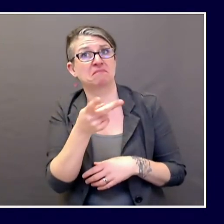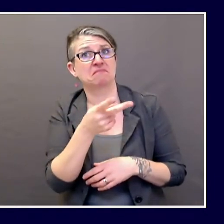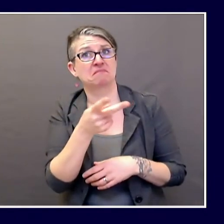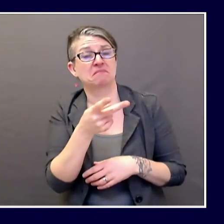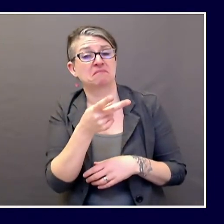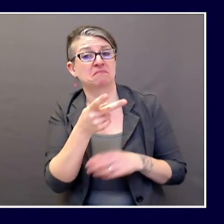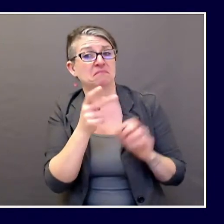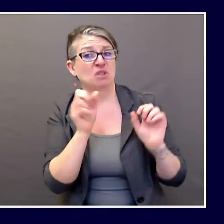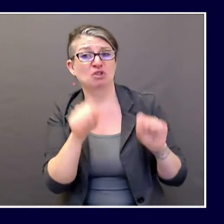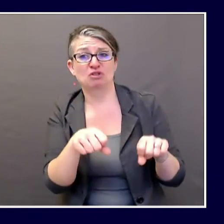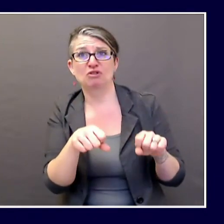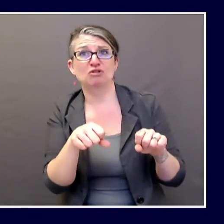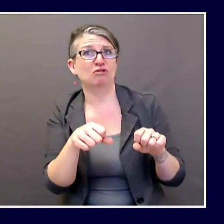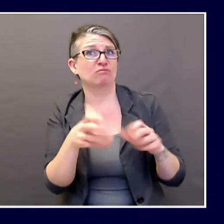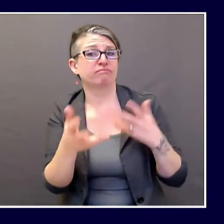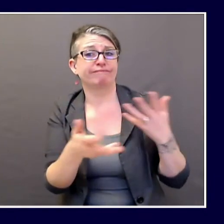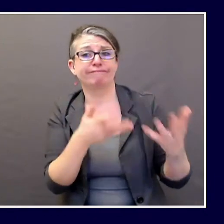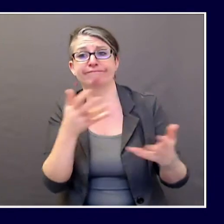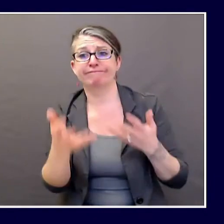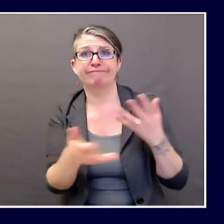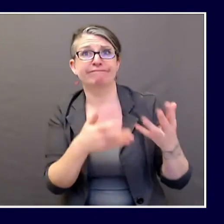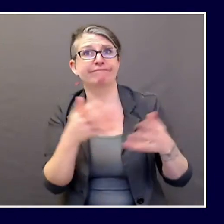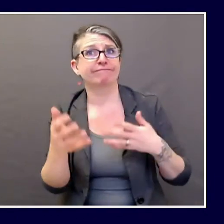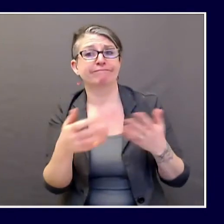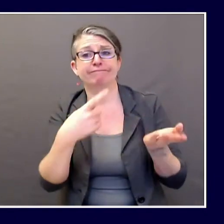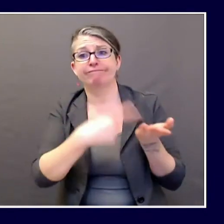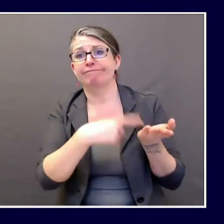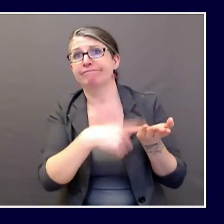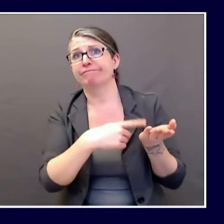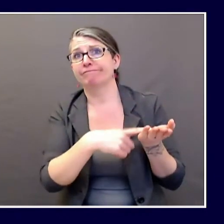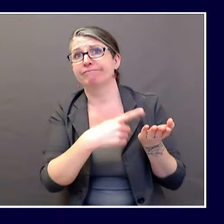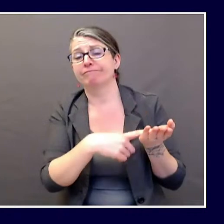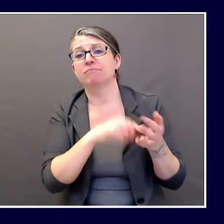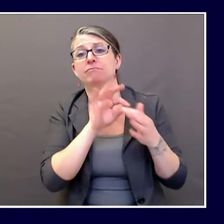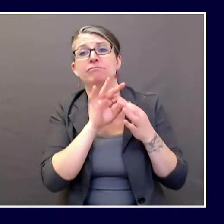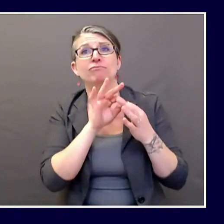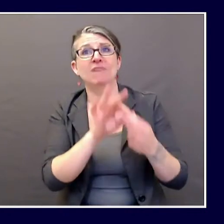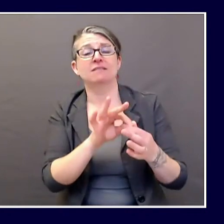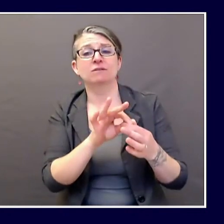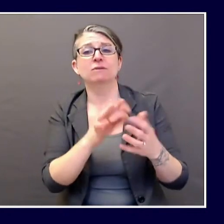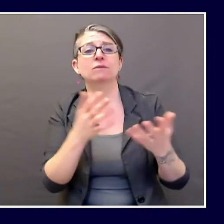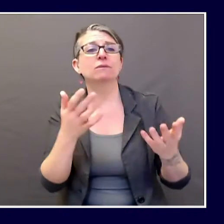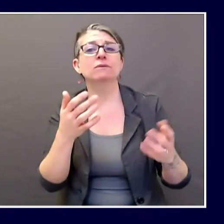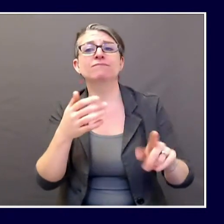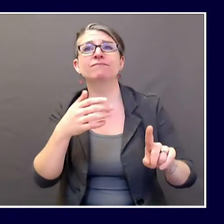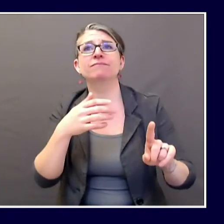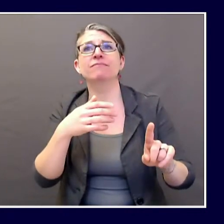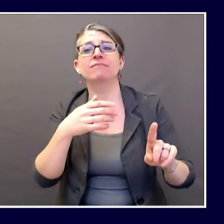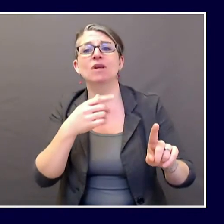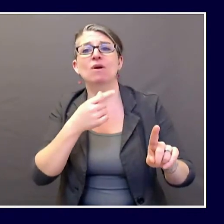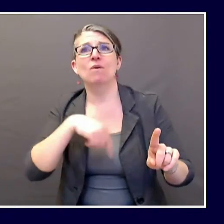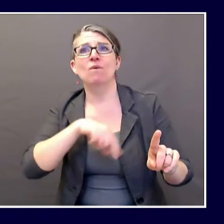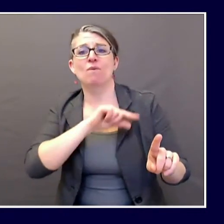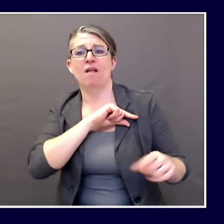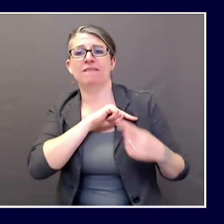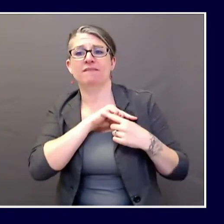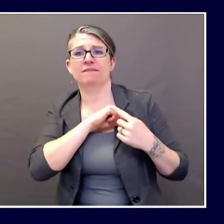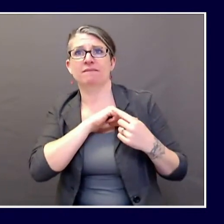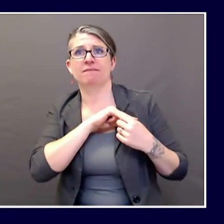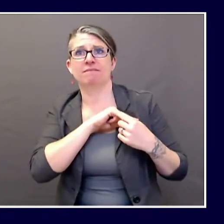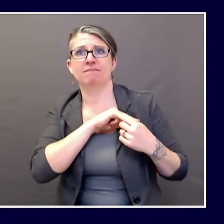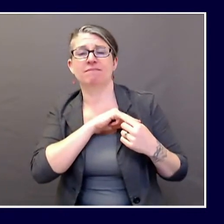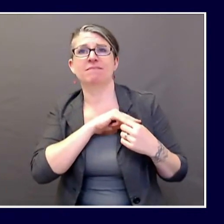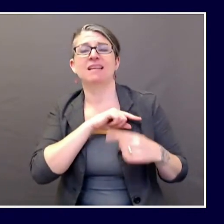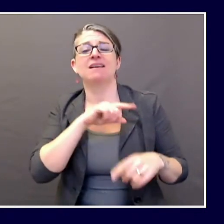access to the vaccine. Obviously, if a vaccinator doesn't have a shot, they can't give it to you. With this accelerated eligibility timeline that was announced